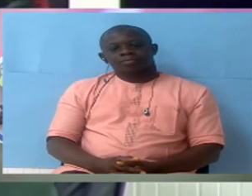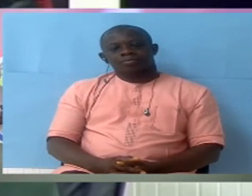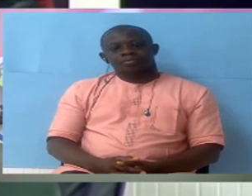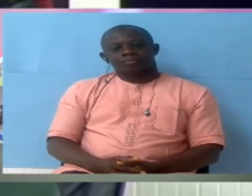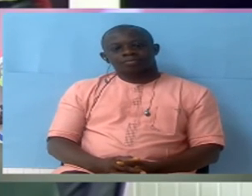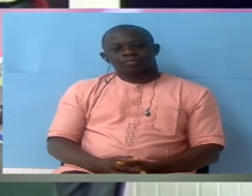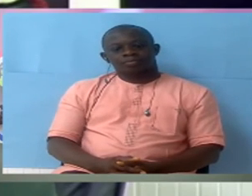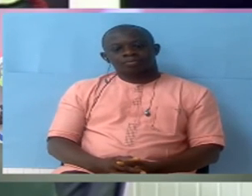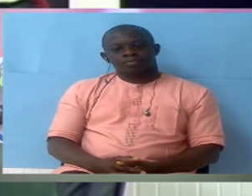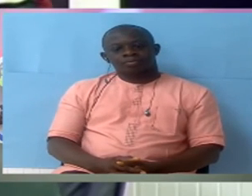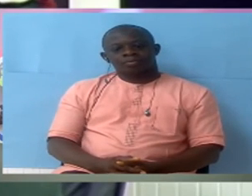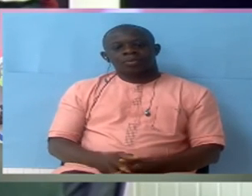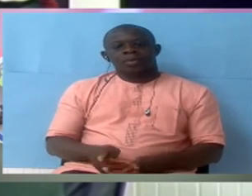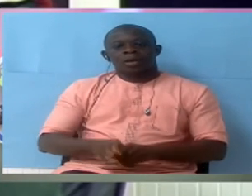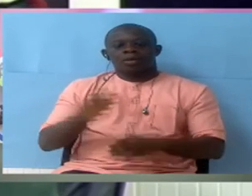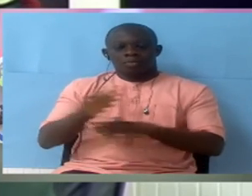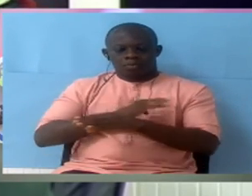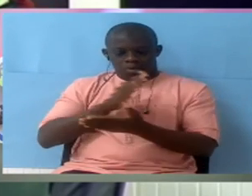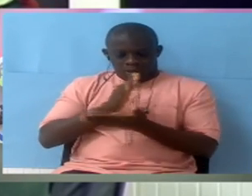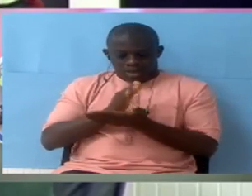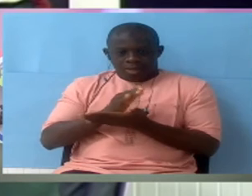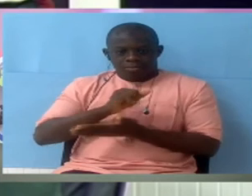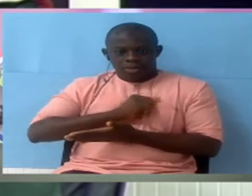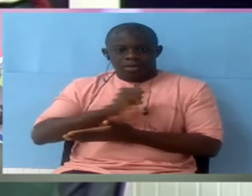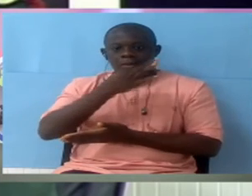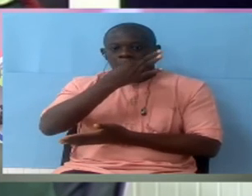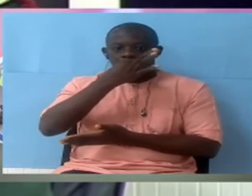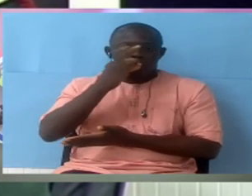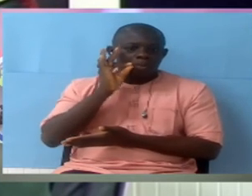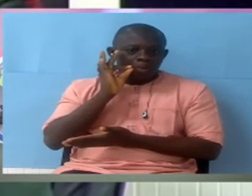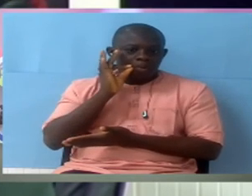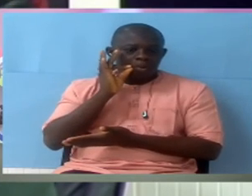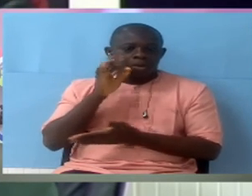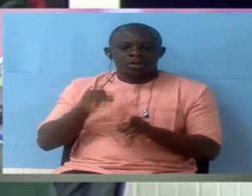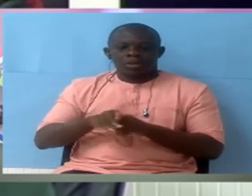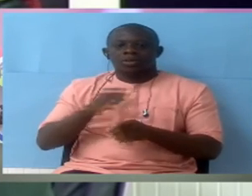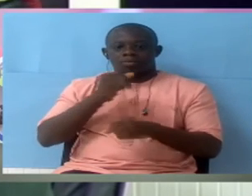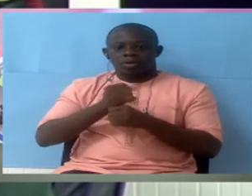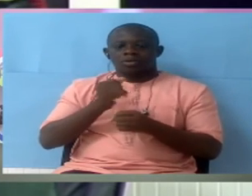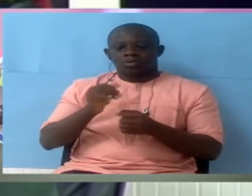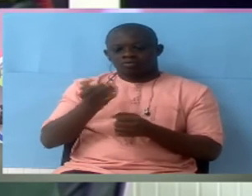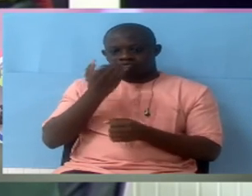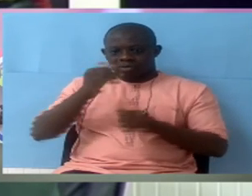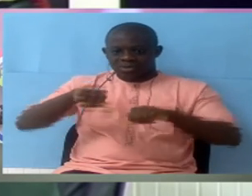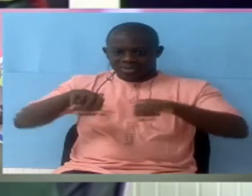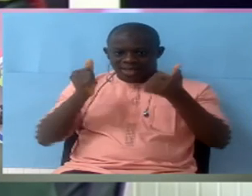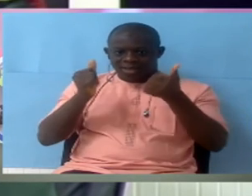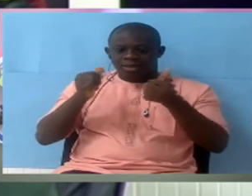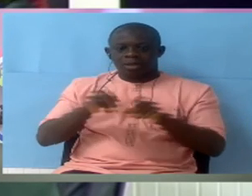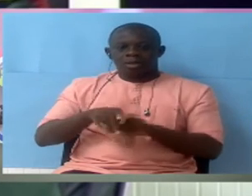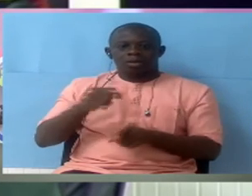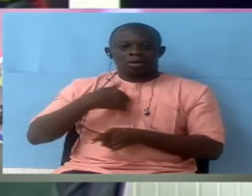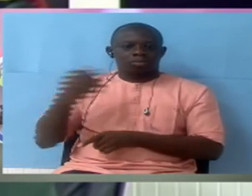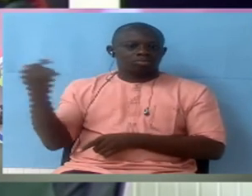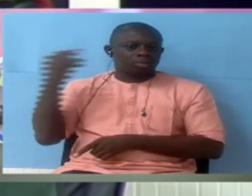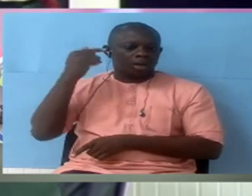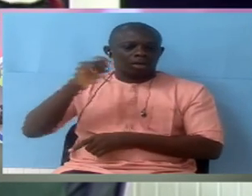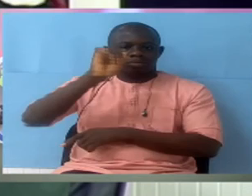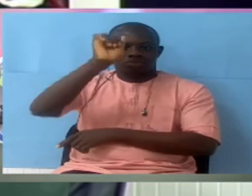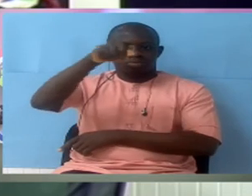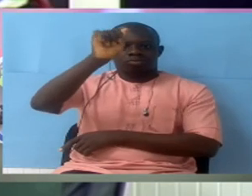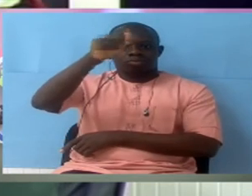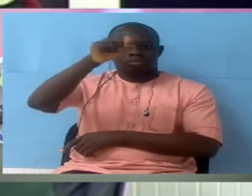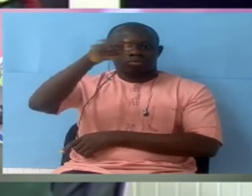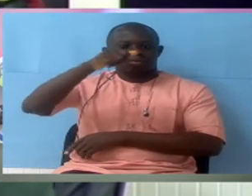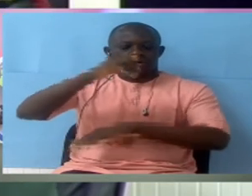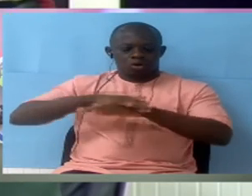As I was breaking my fast, bi ma dox suma or bi, then I had a knock on my gate. Ma dégg